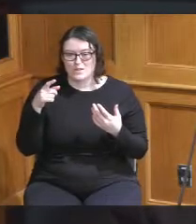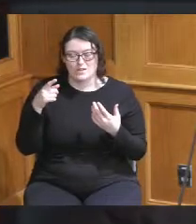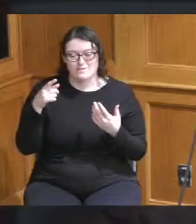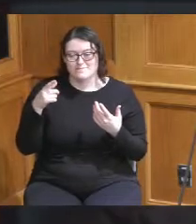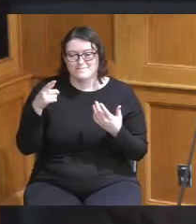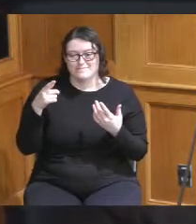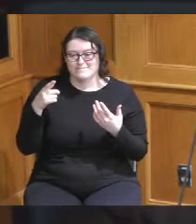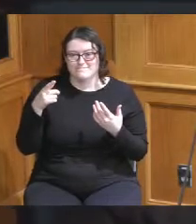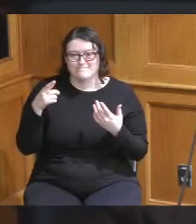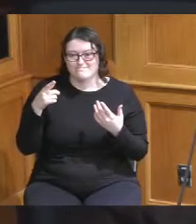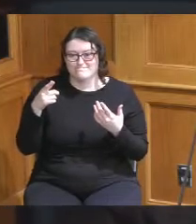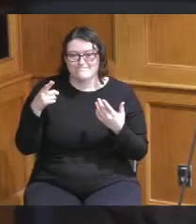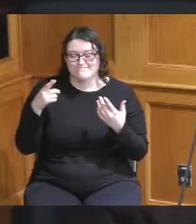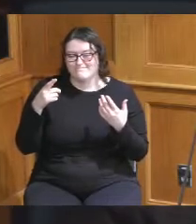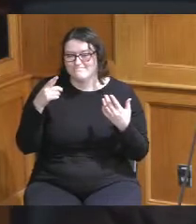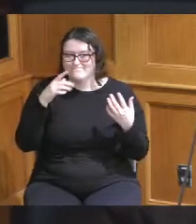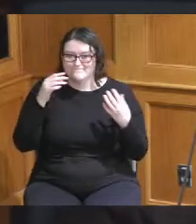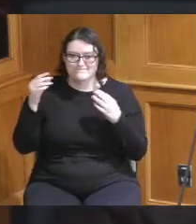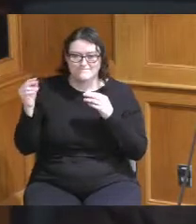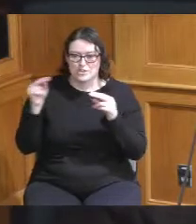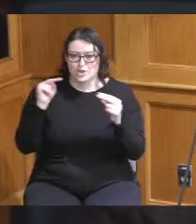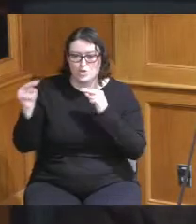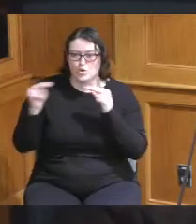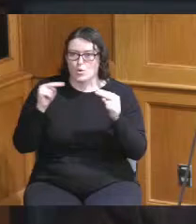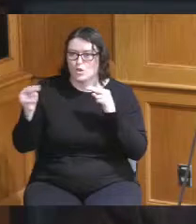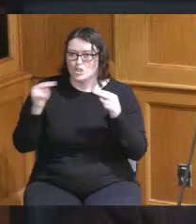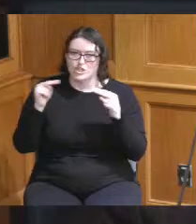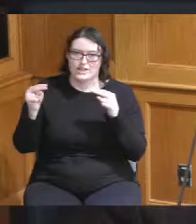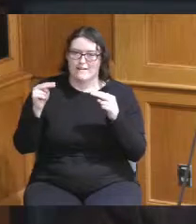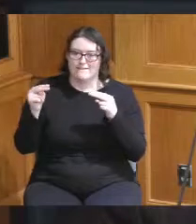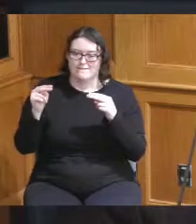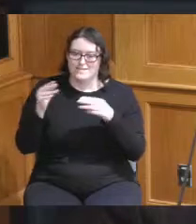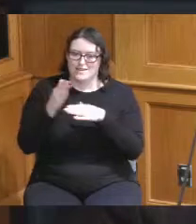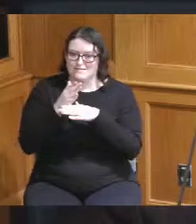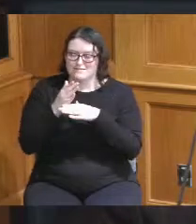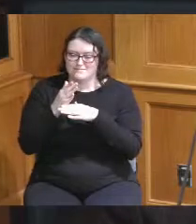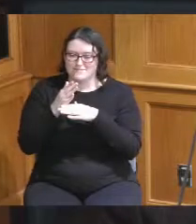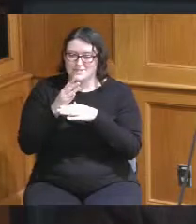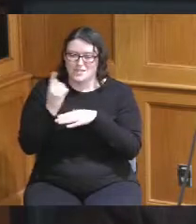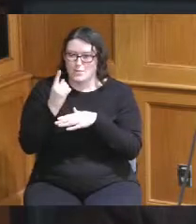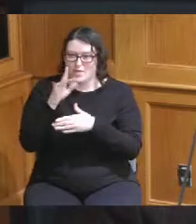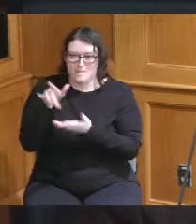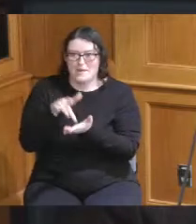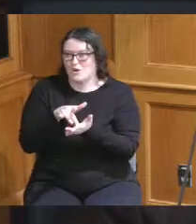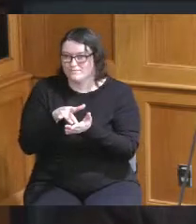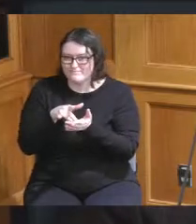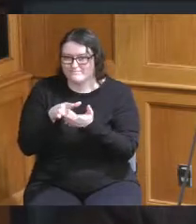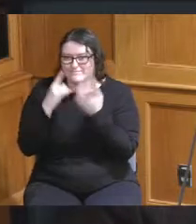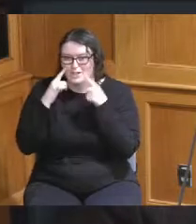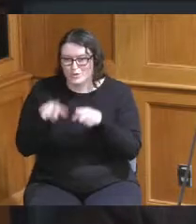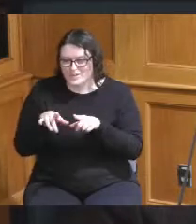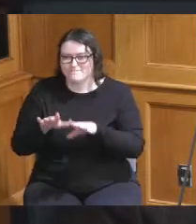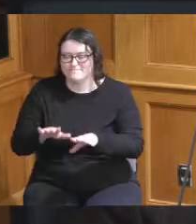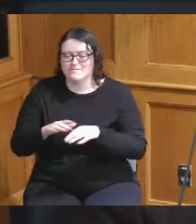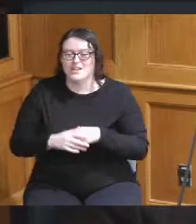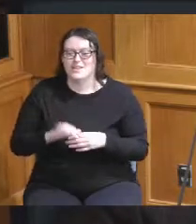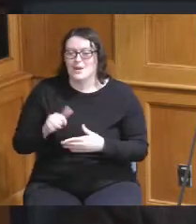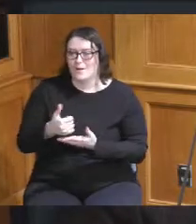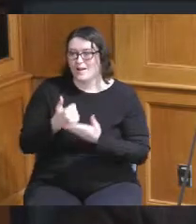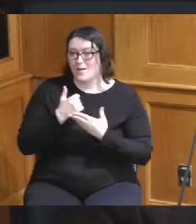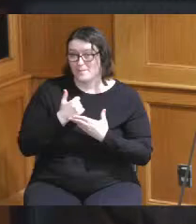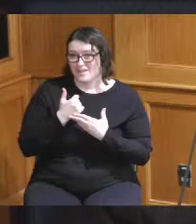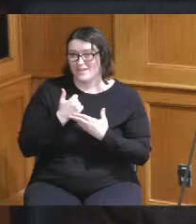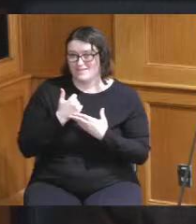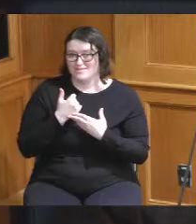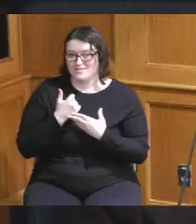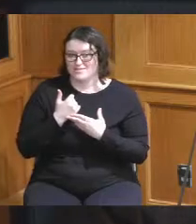everybody can live with, and then that would help us, from my vantage point, help me get my arms around how this board might